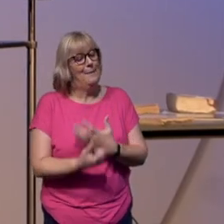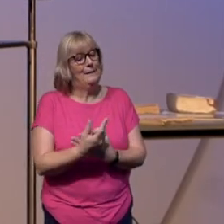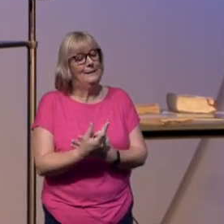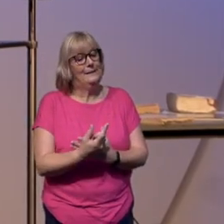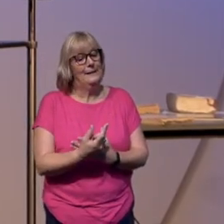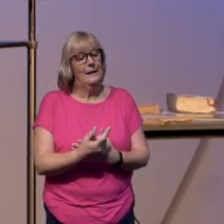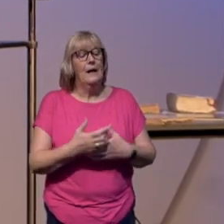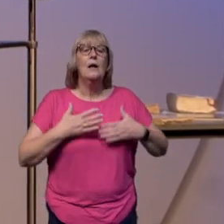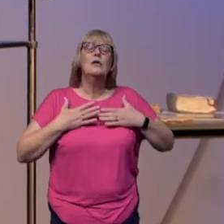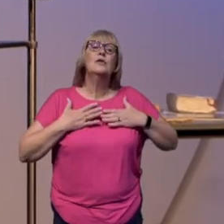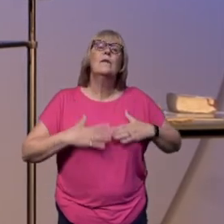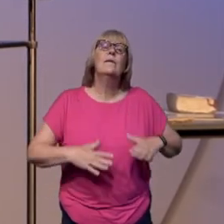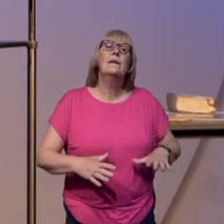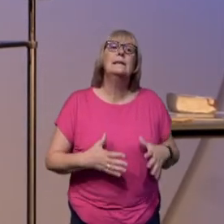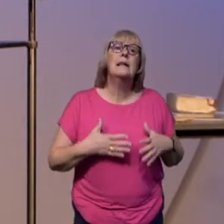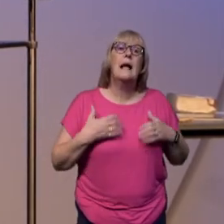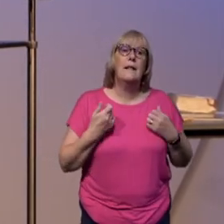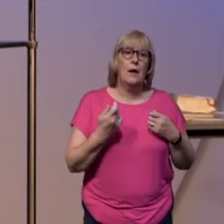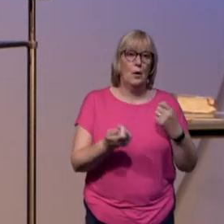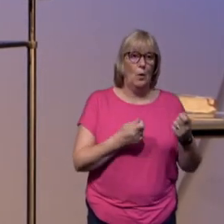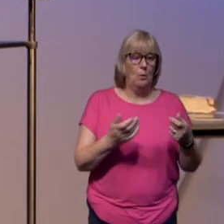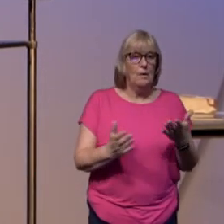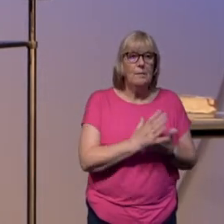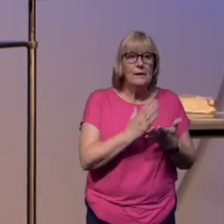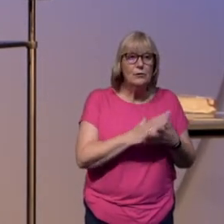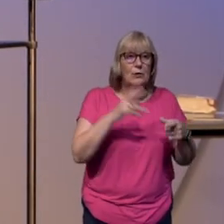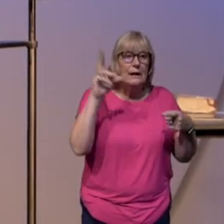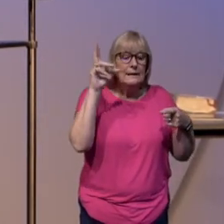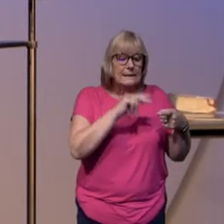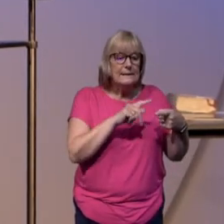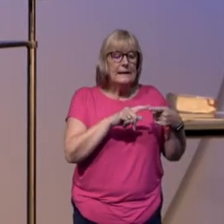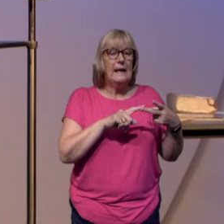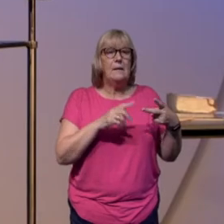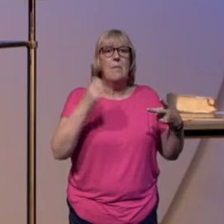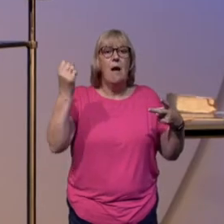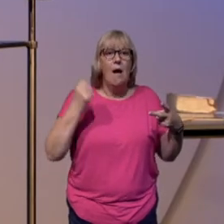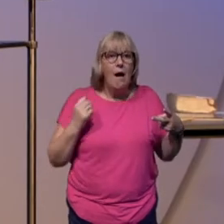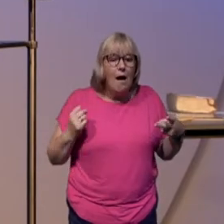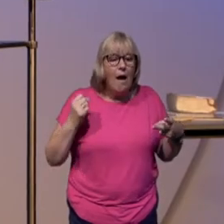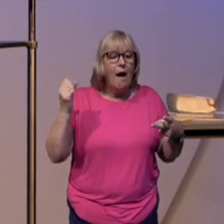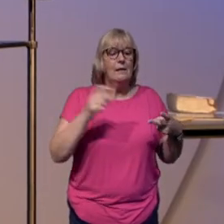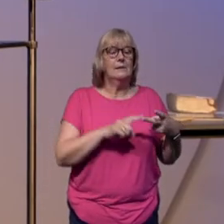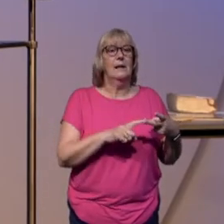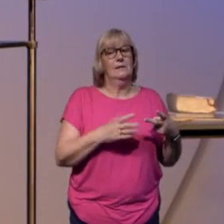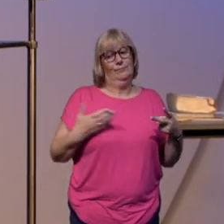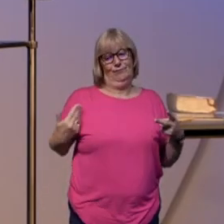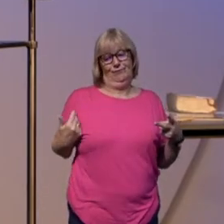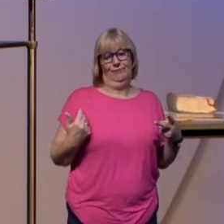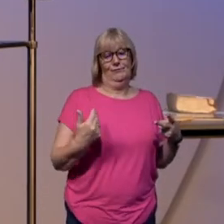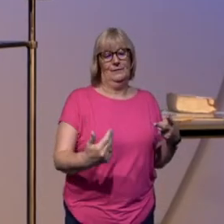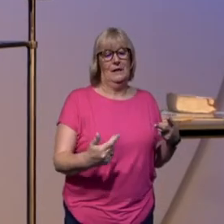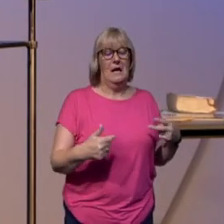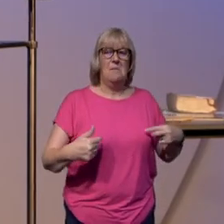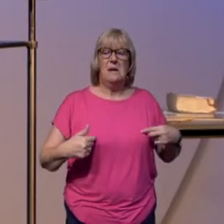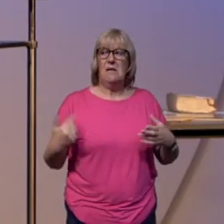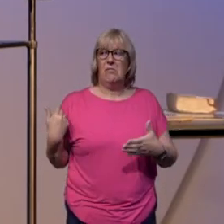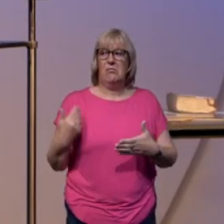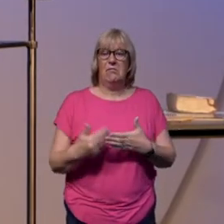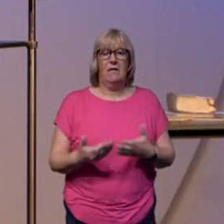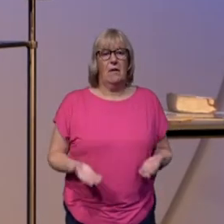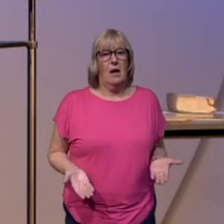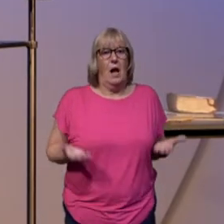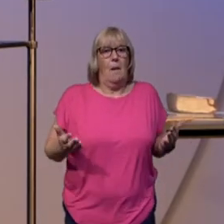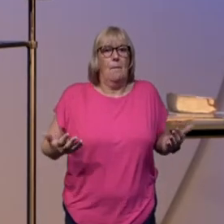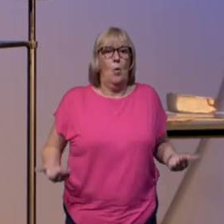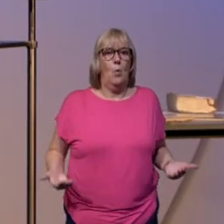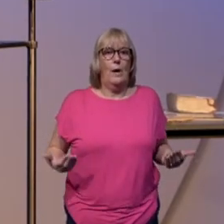I handle physical health? Am I getting sleep? What about exercise? At the moment, after lockdown, I'm 20 pounds overweight. I've got to